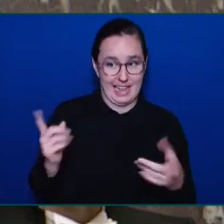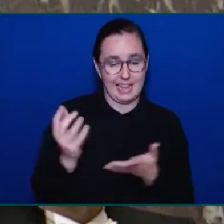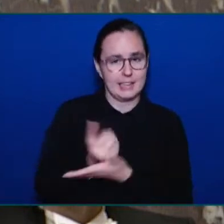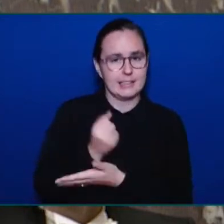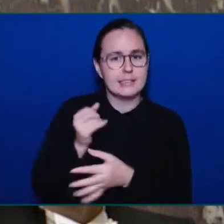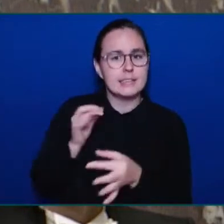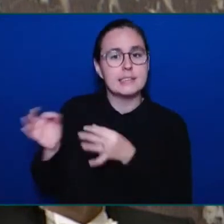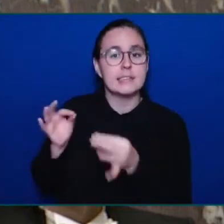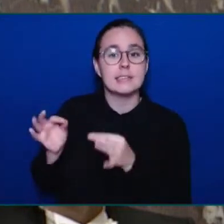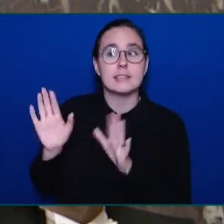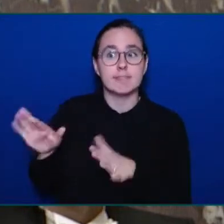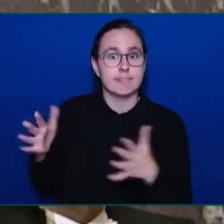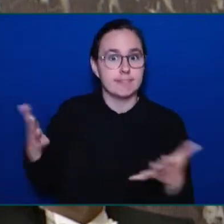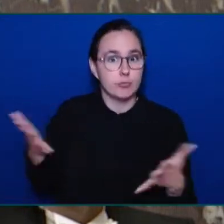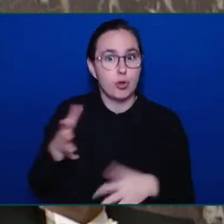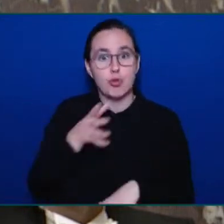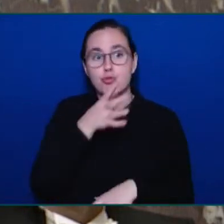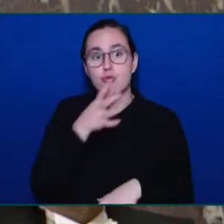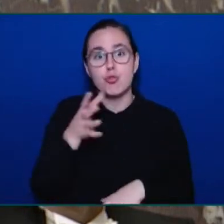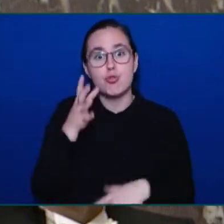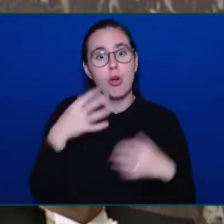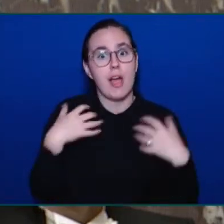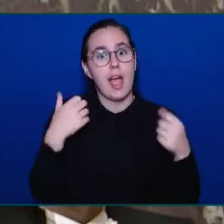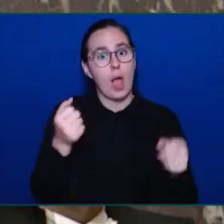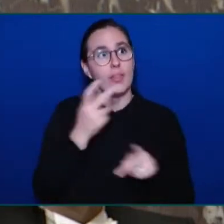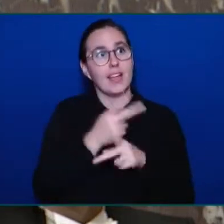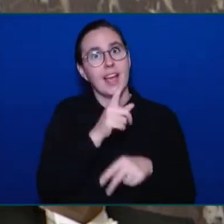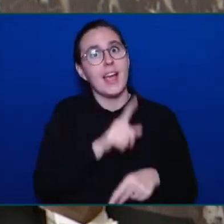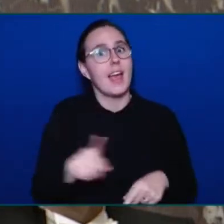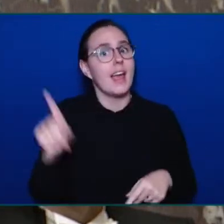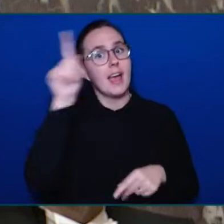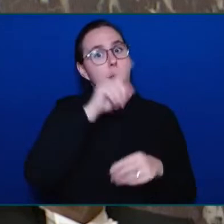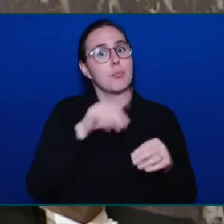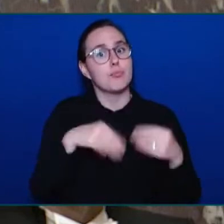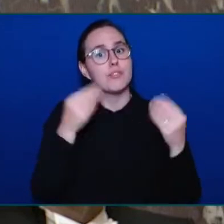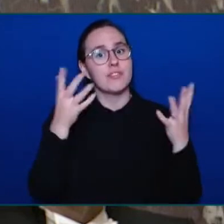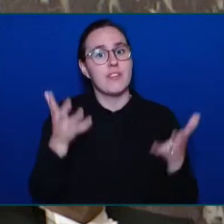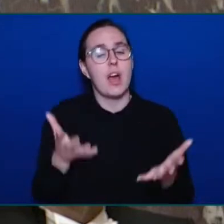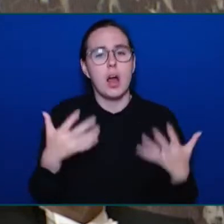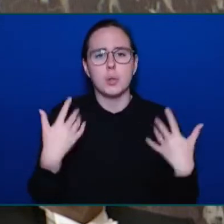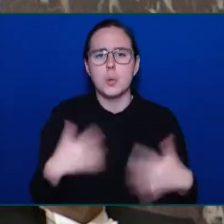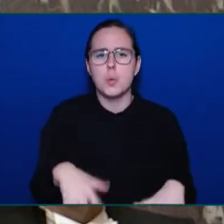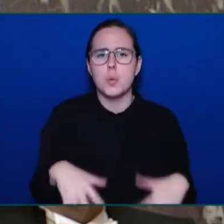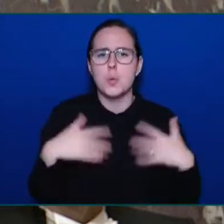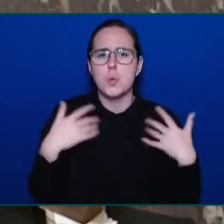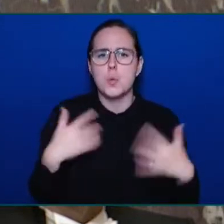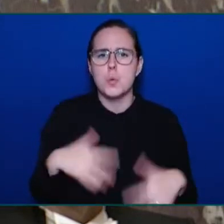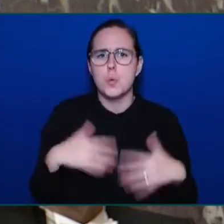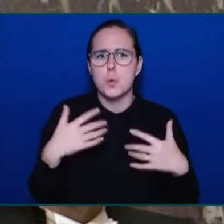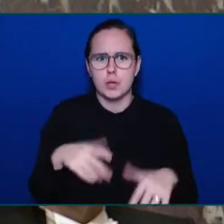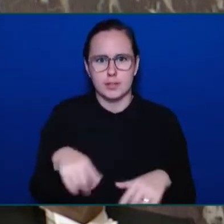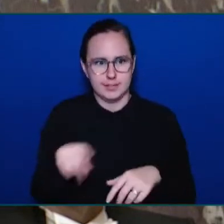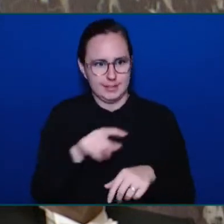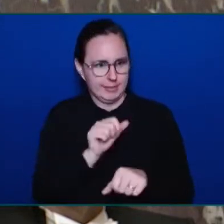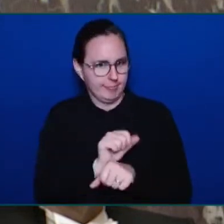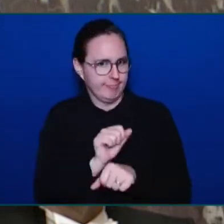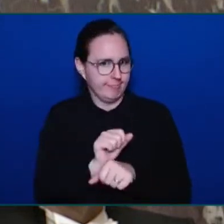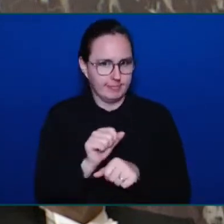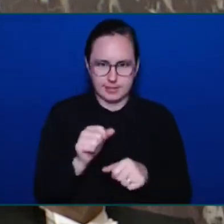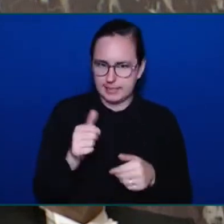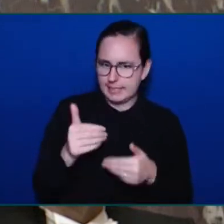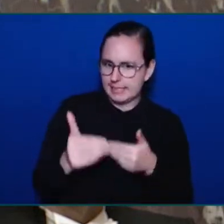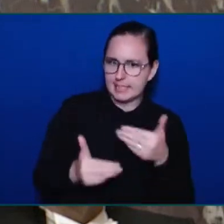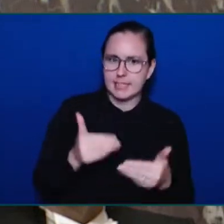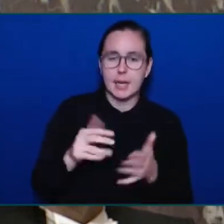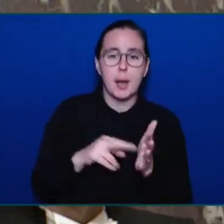for our people. And, they have to wear many hats. You have to be good at a lot of different things